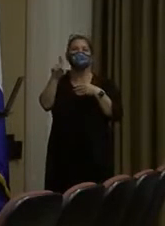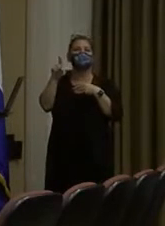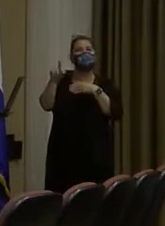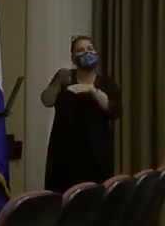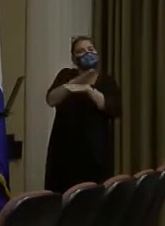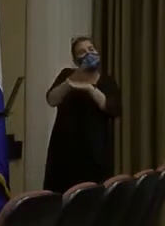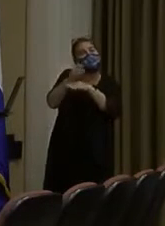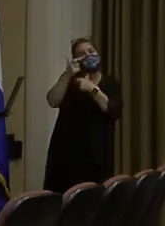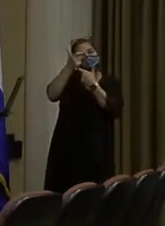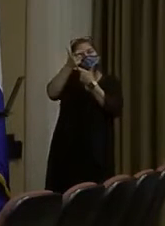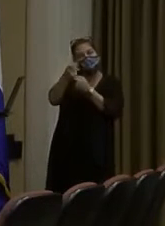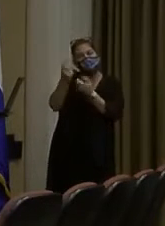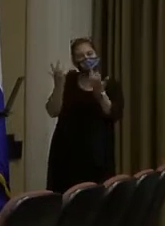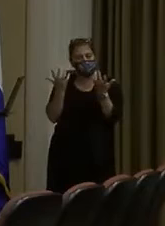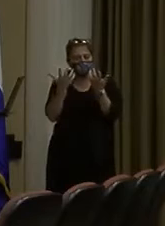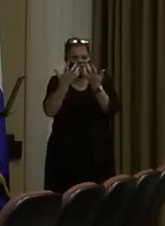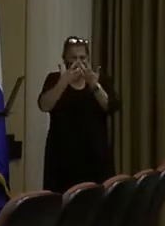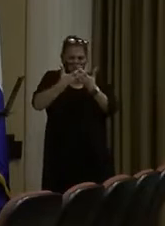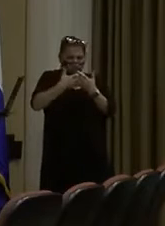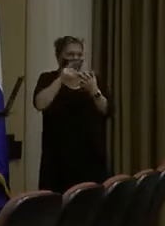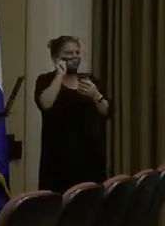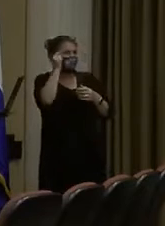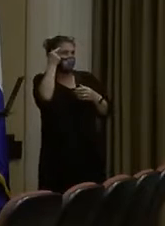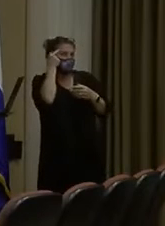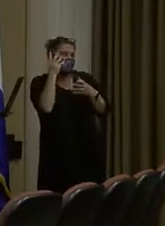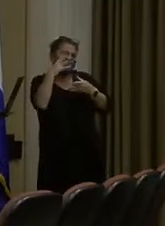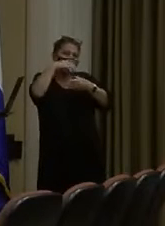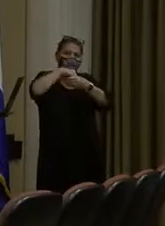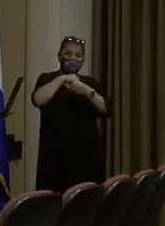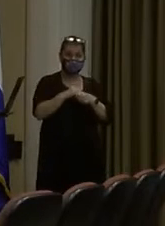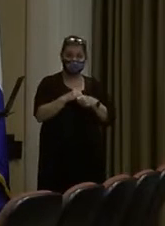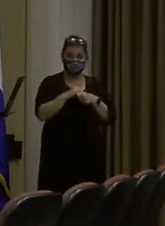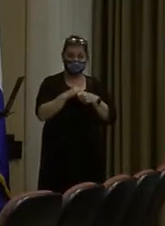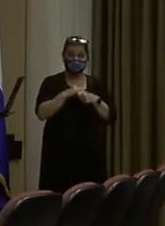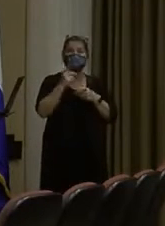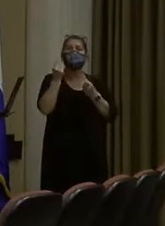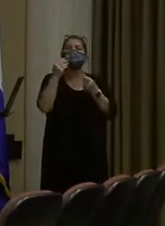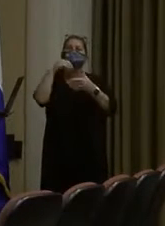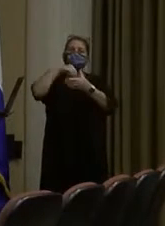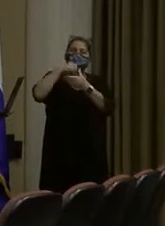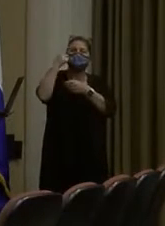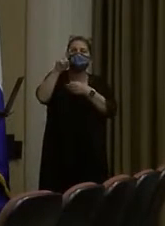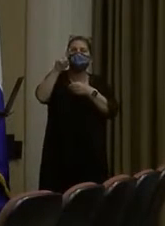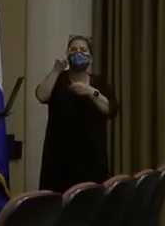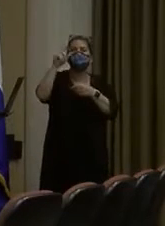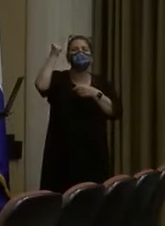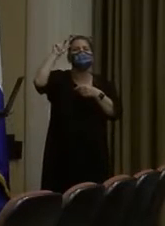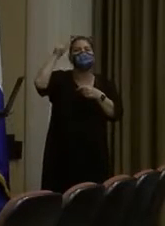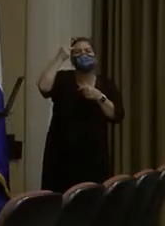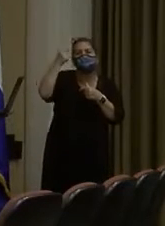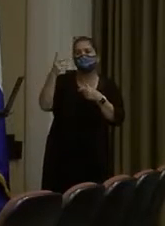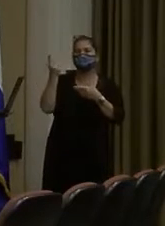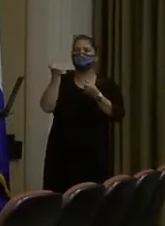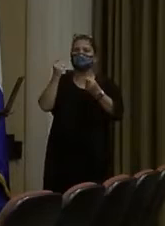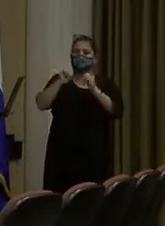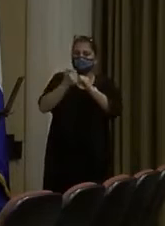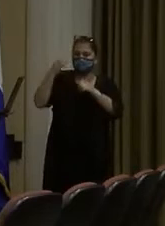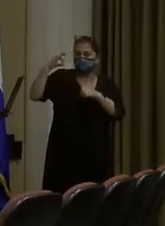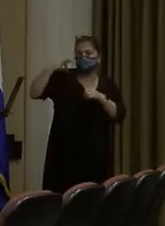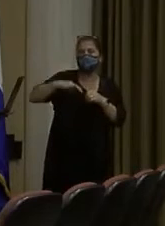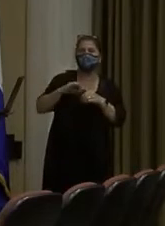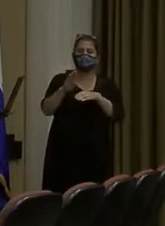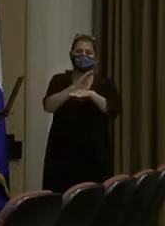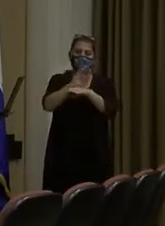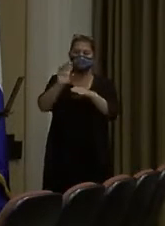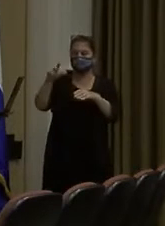and whether you can align that with a government investment value. What's in it for the government? What is the economic argument or the national